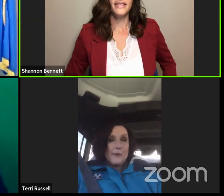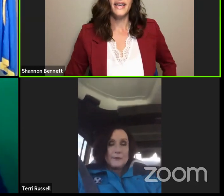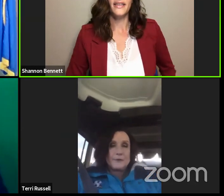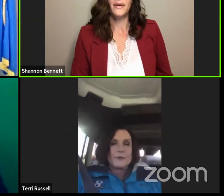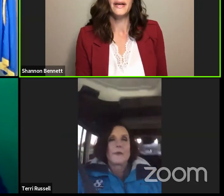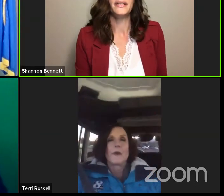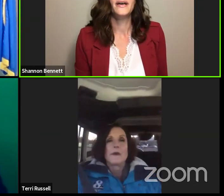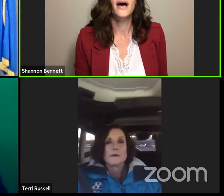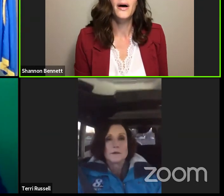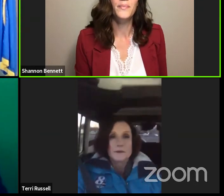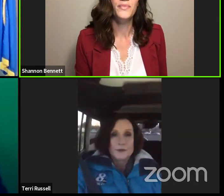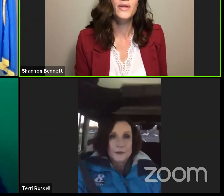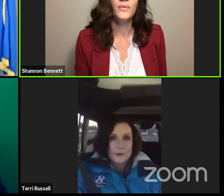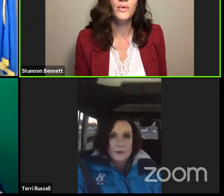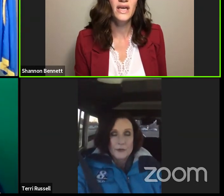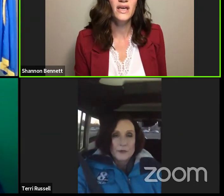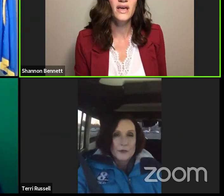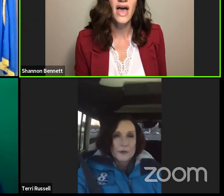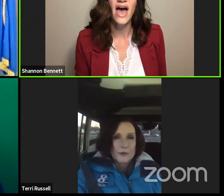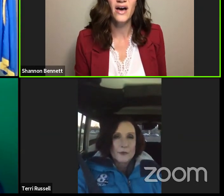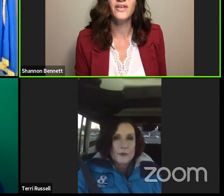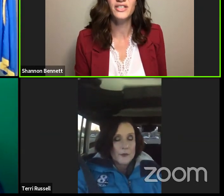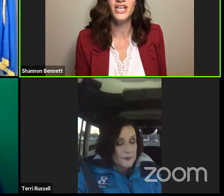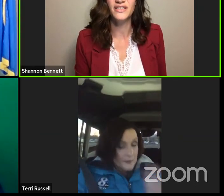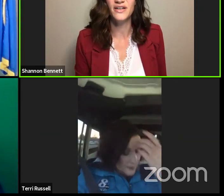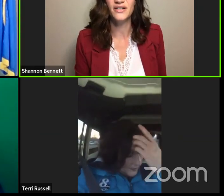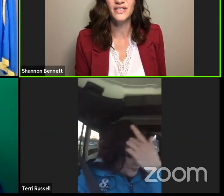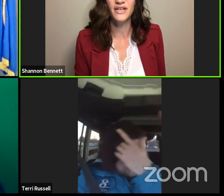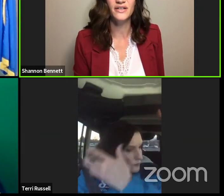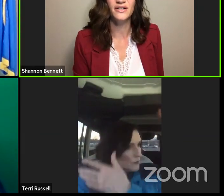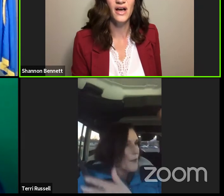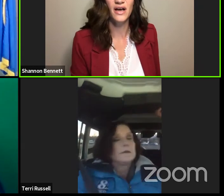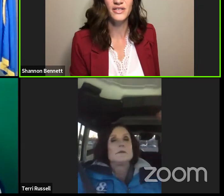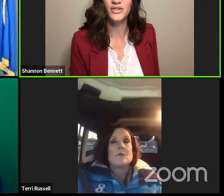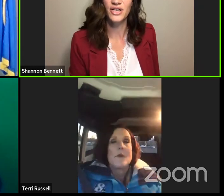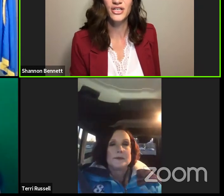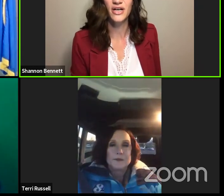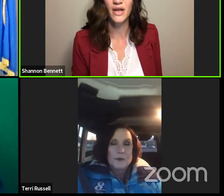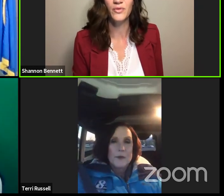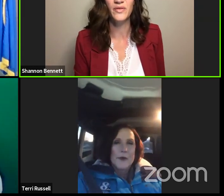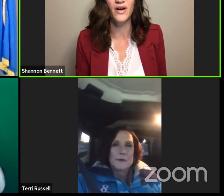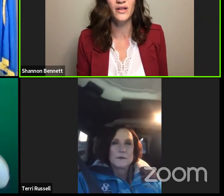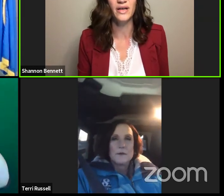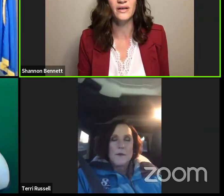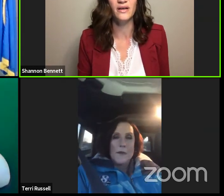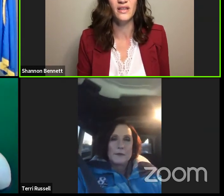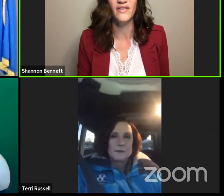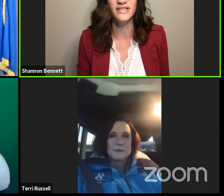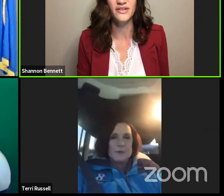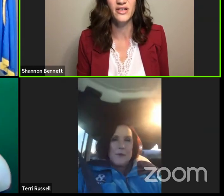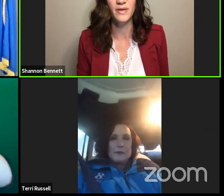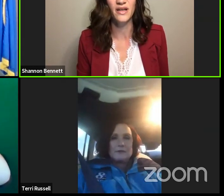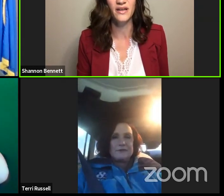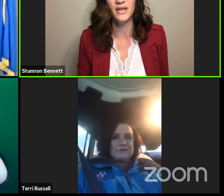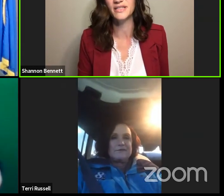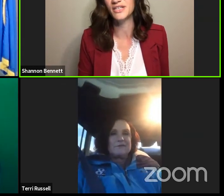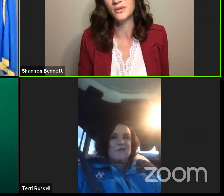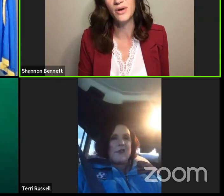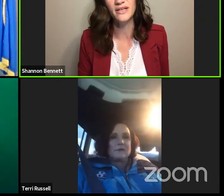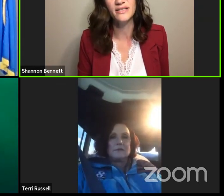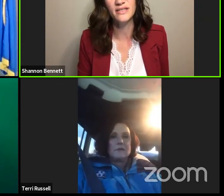I can take that one. We have adjusted our tier structure and we'll be following the Advisory Committee